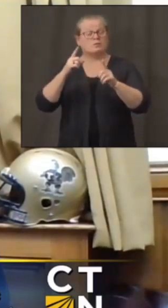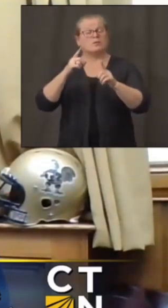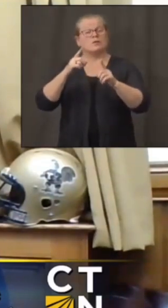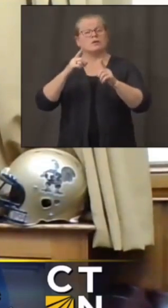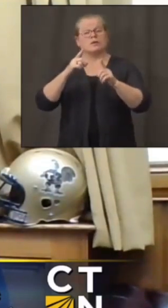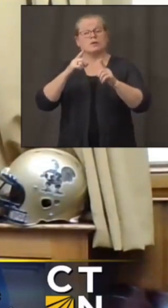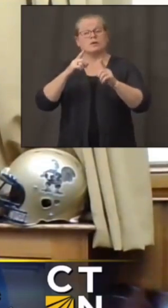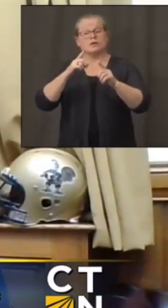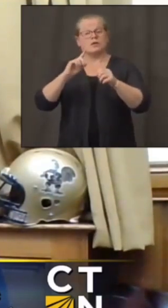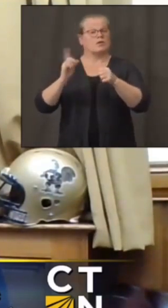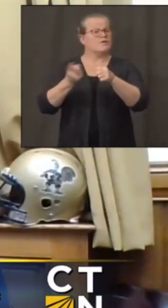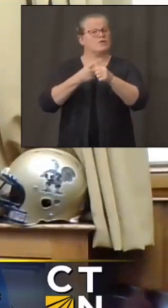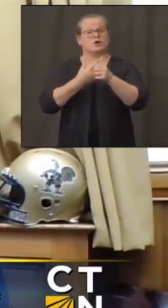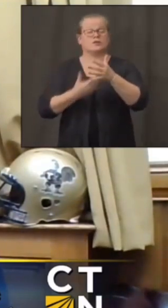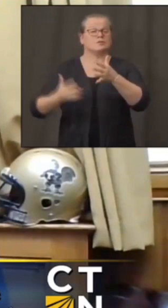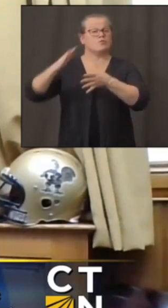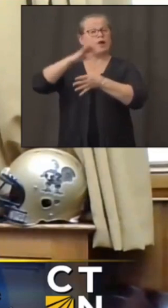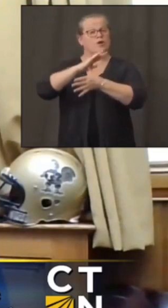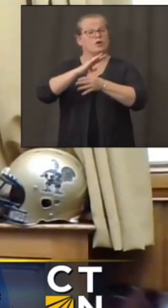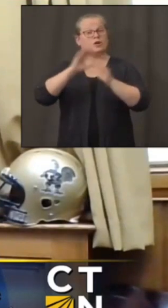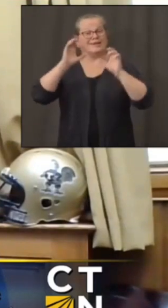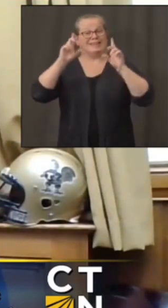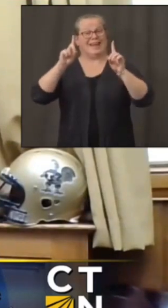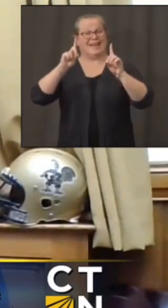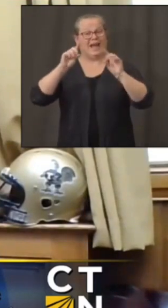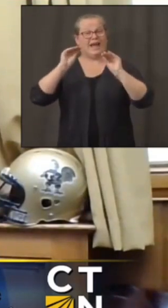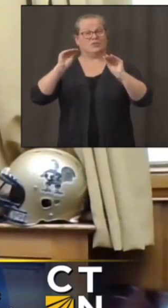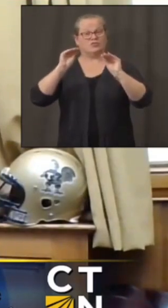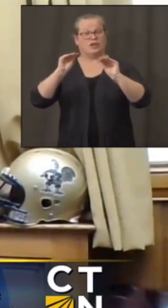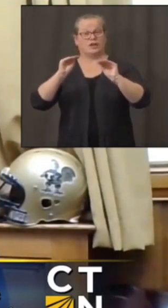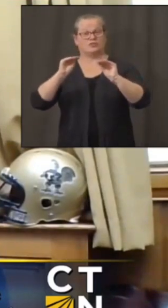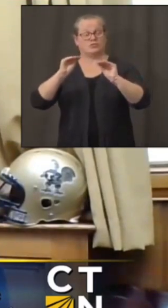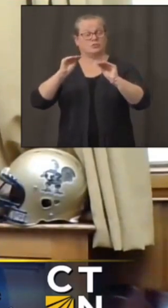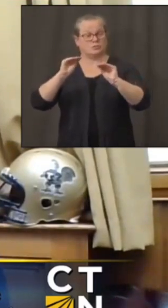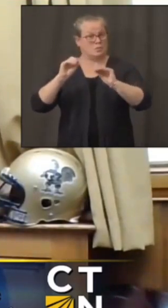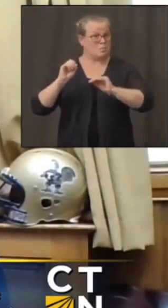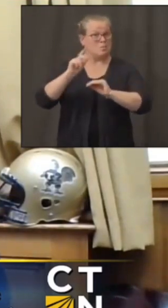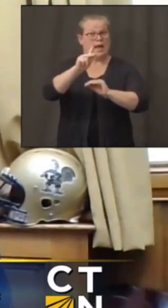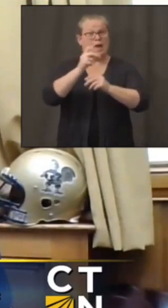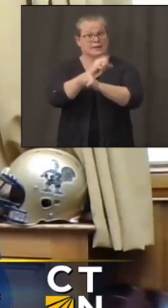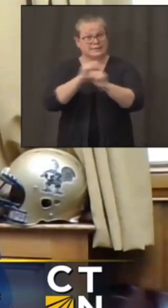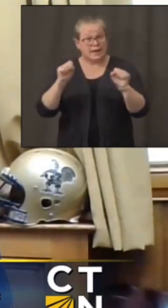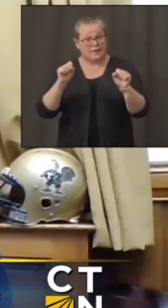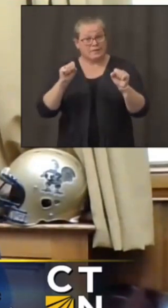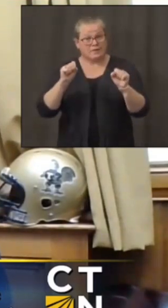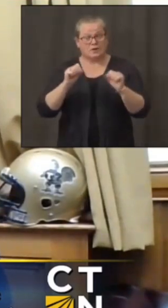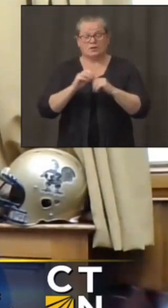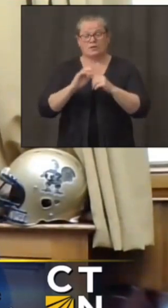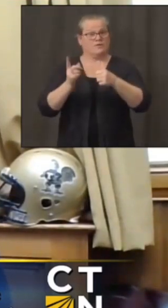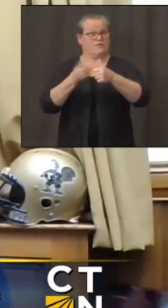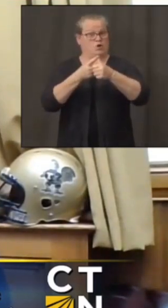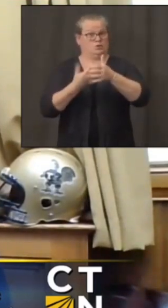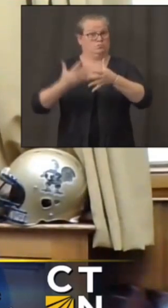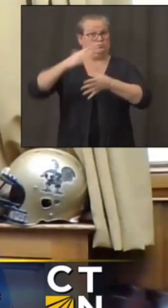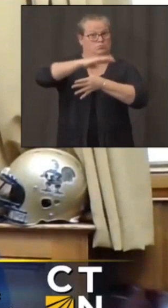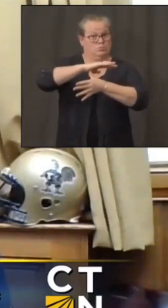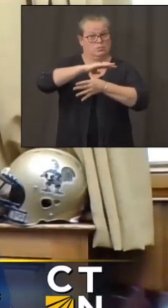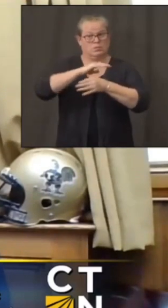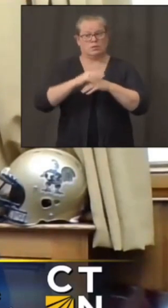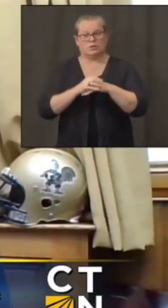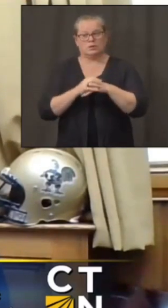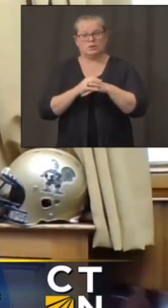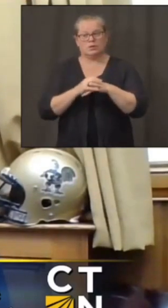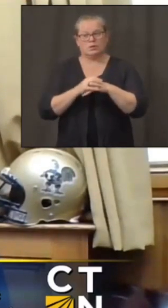educational that not only they deserve, but institutions that they deserve. With that said, there's going to be local